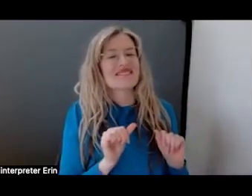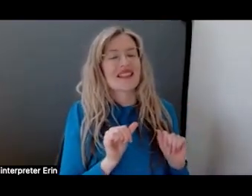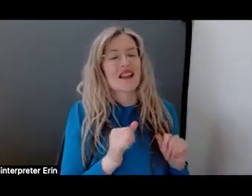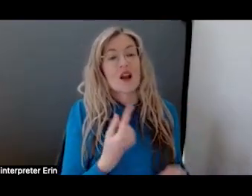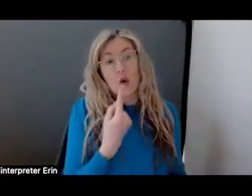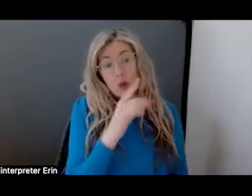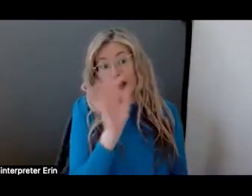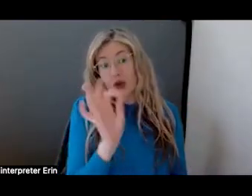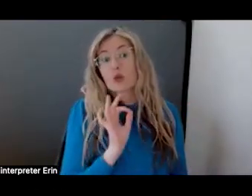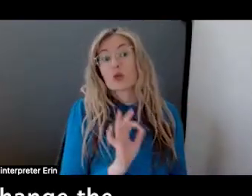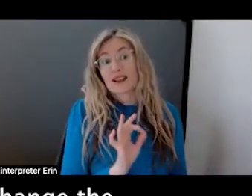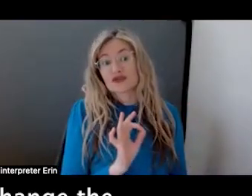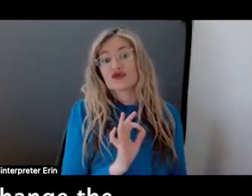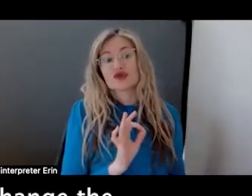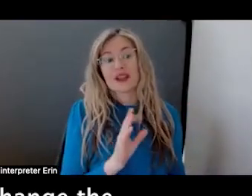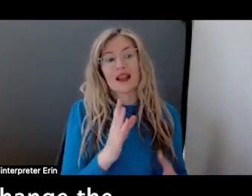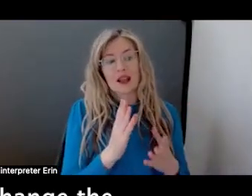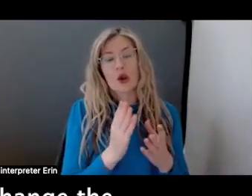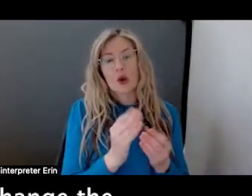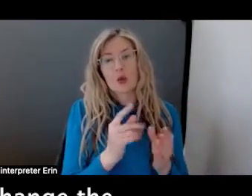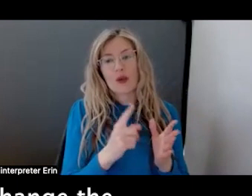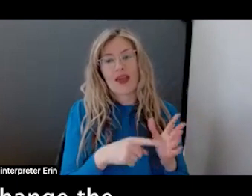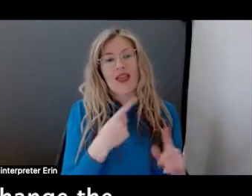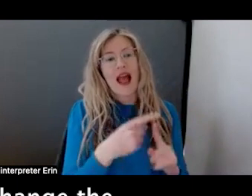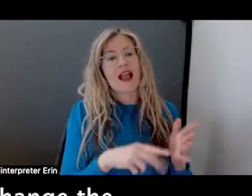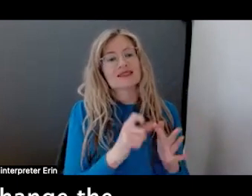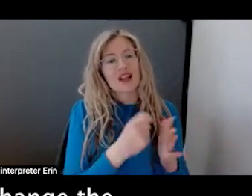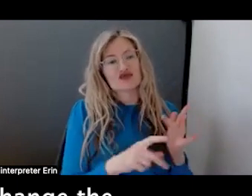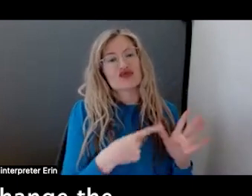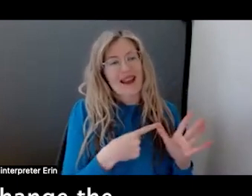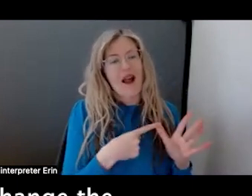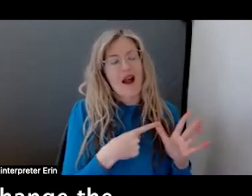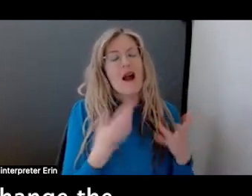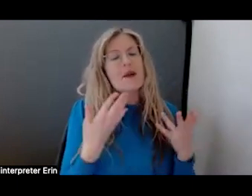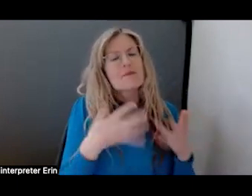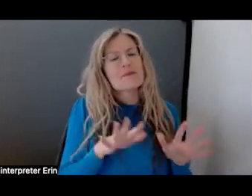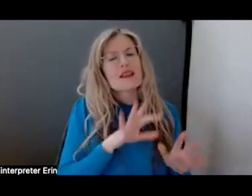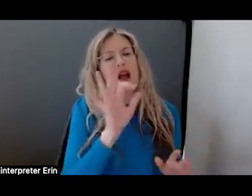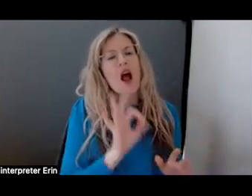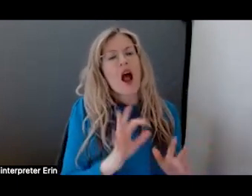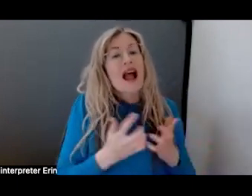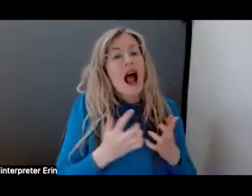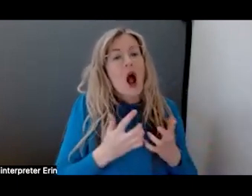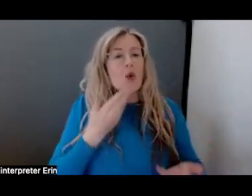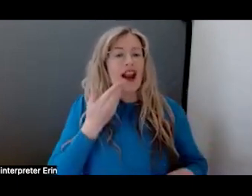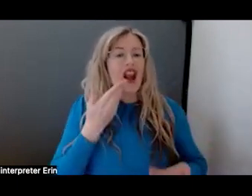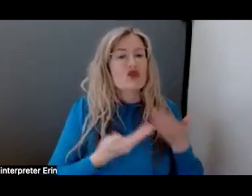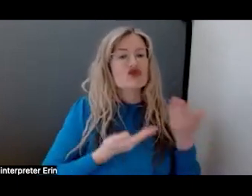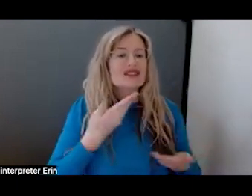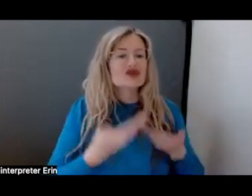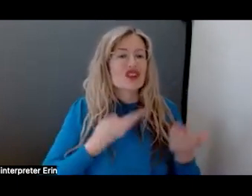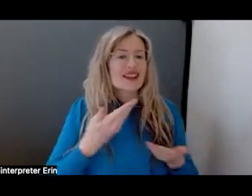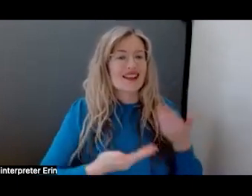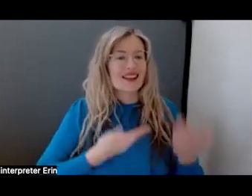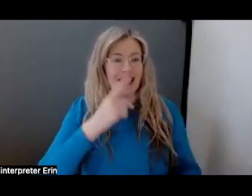asked with Alexandrine and Nancy and the others is how can we change the narration? And in this respect,